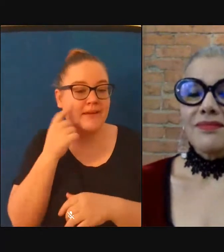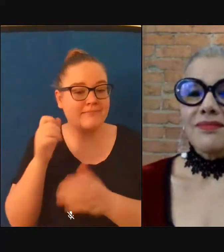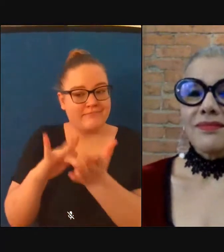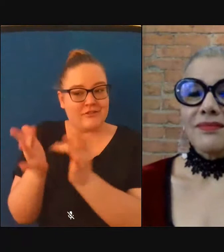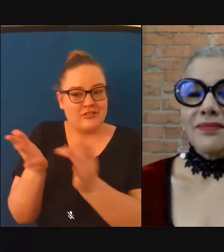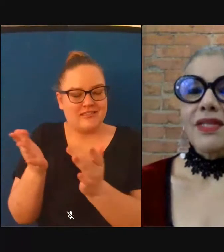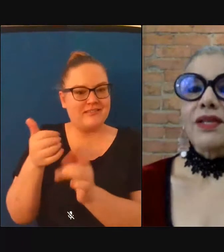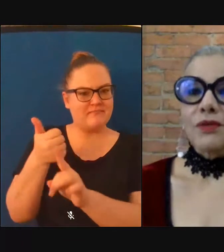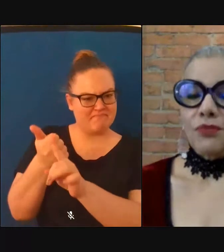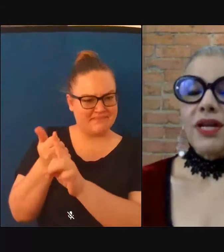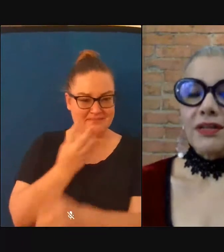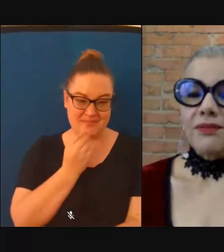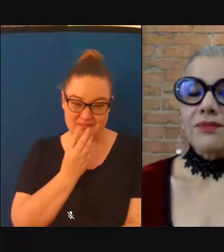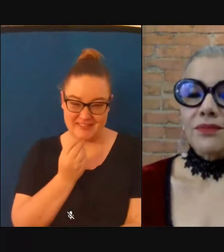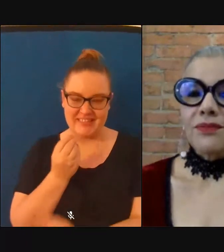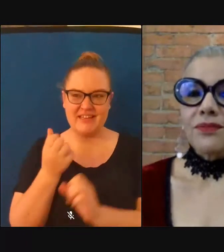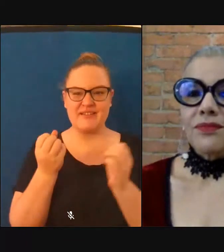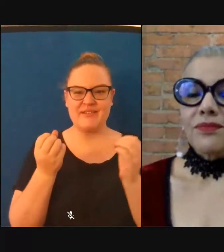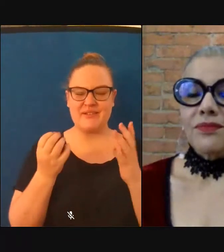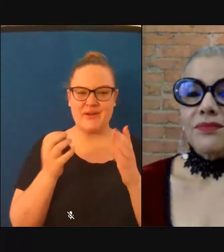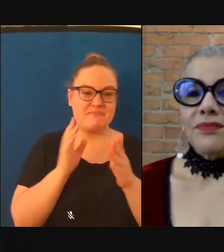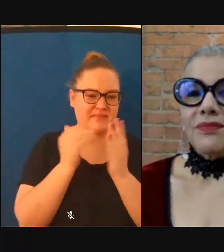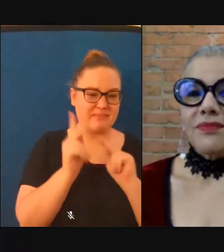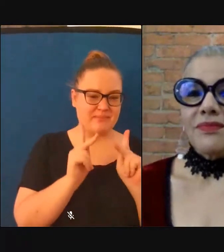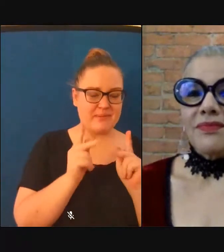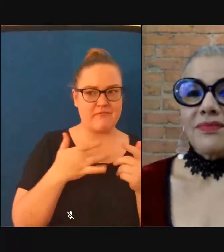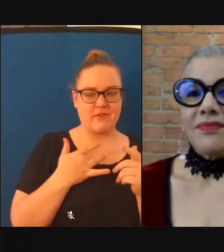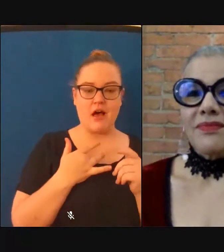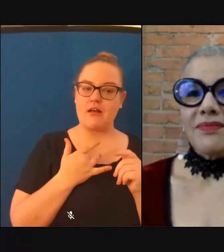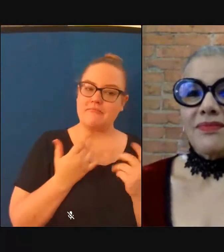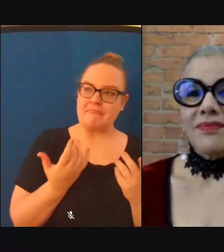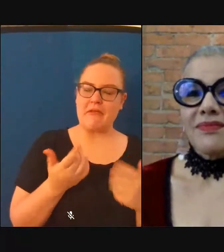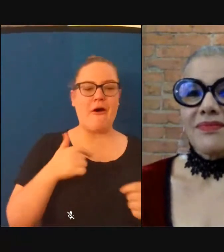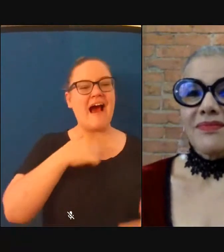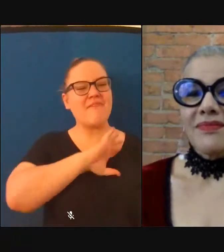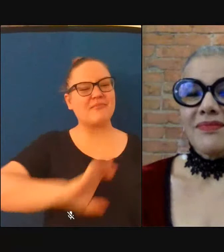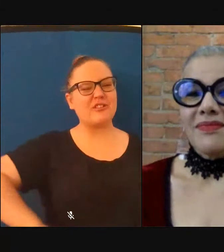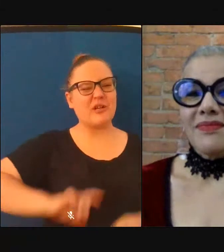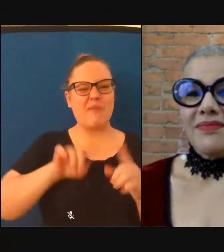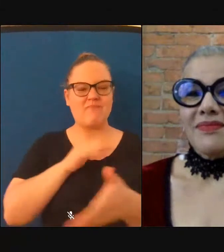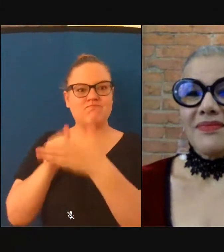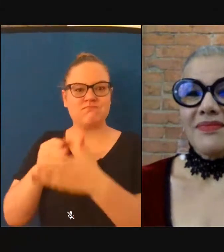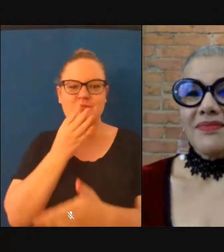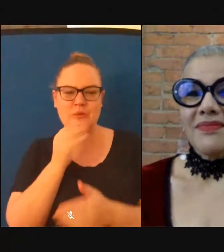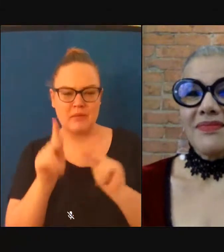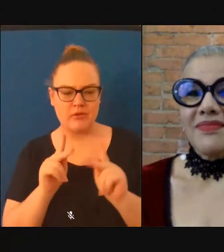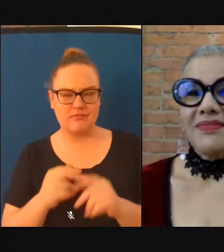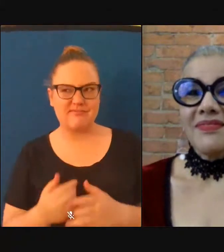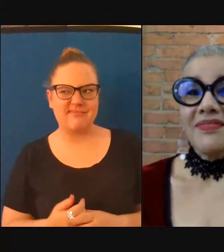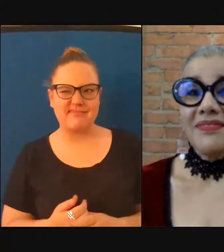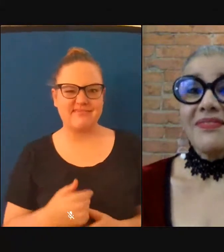be anti-Semitic towards you, which is amazing to me. And I kind of laughed a great deal about it. So, but the specific story that I tell, the